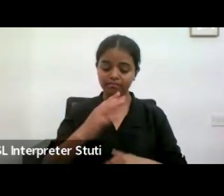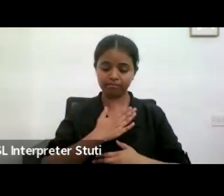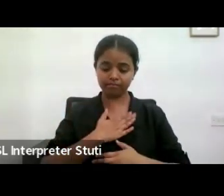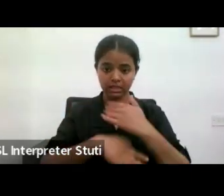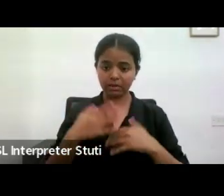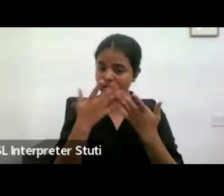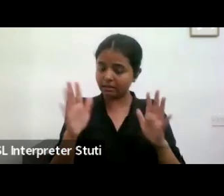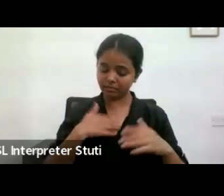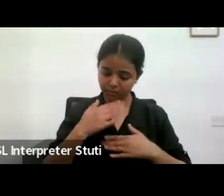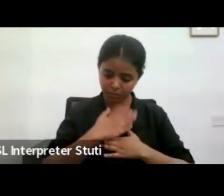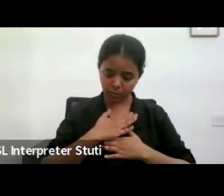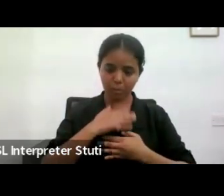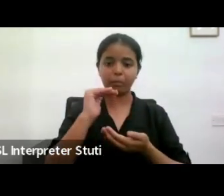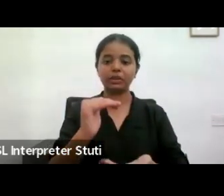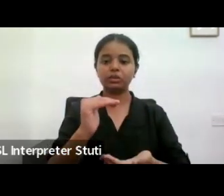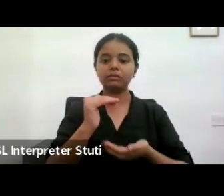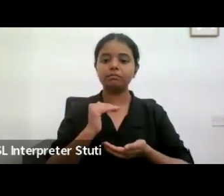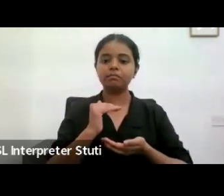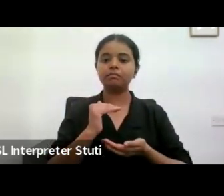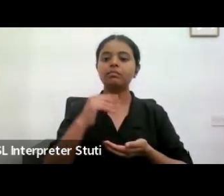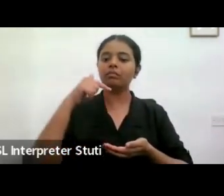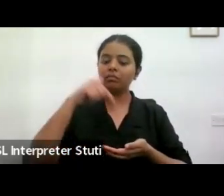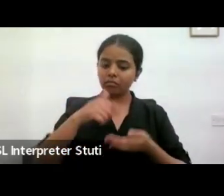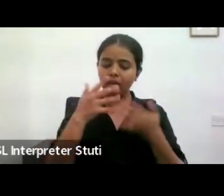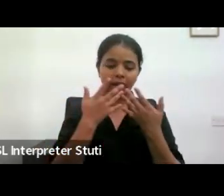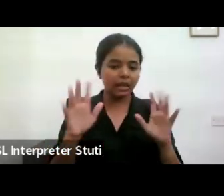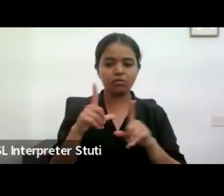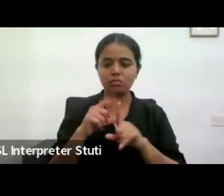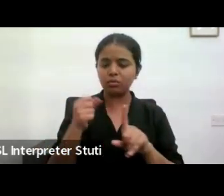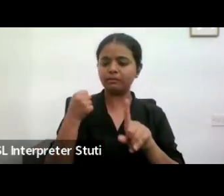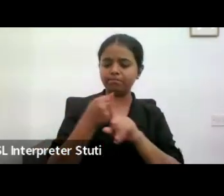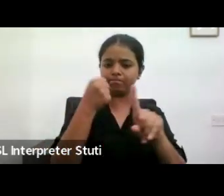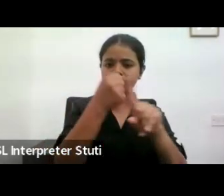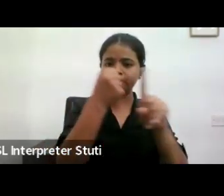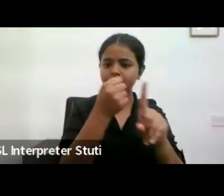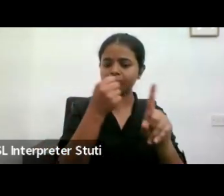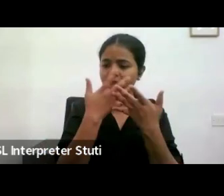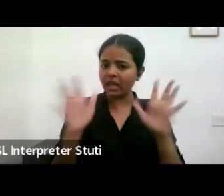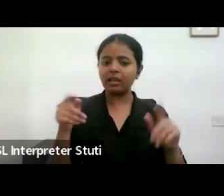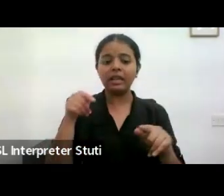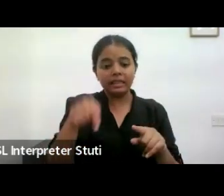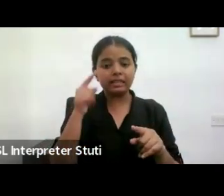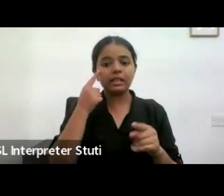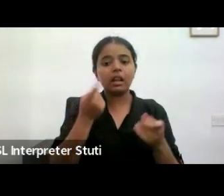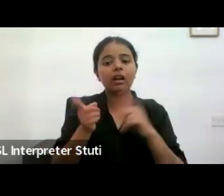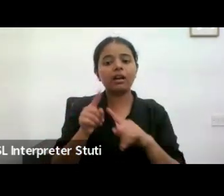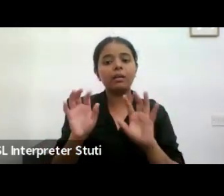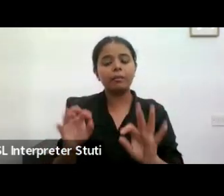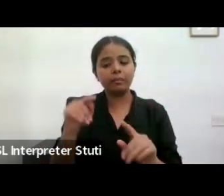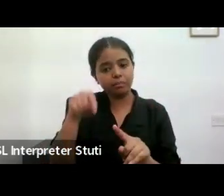with disability, become strong advocates. And those are strategies that we must